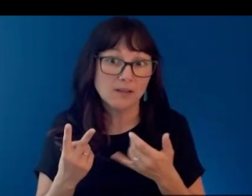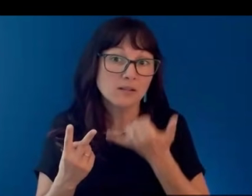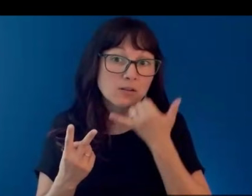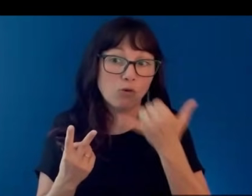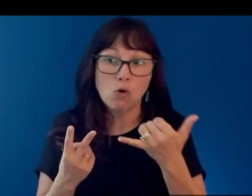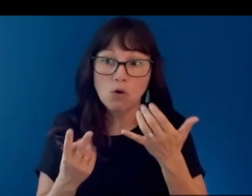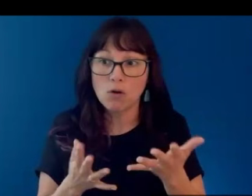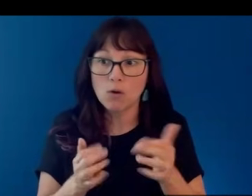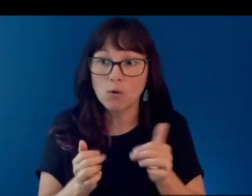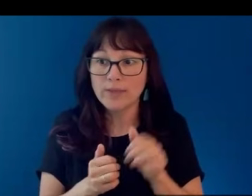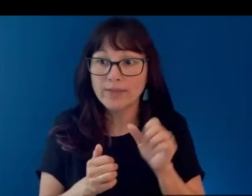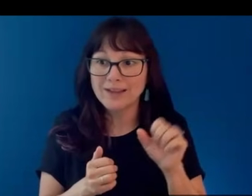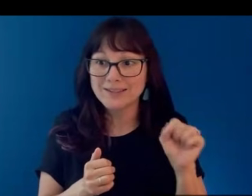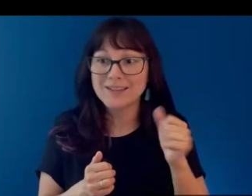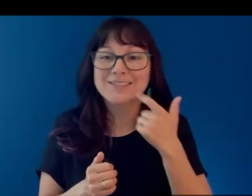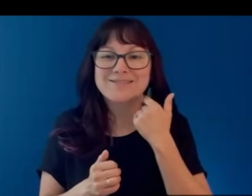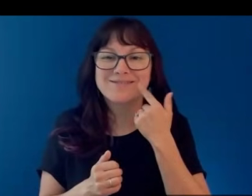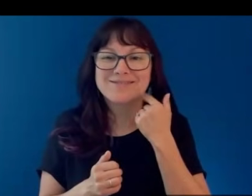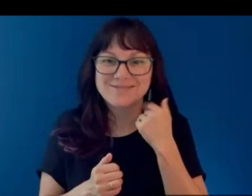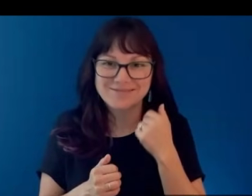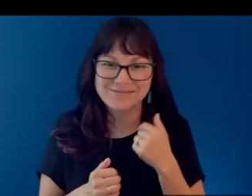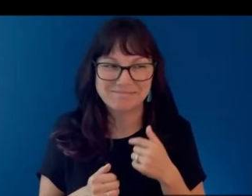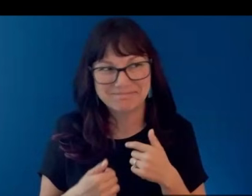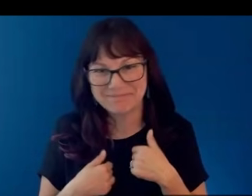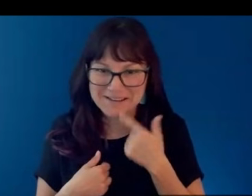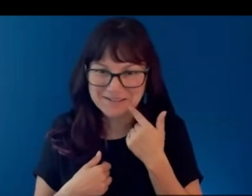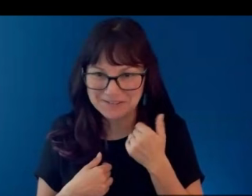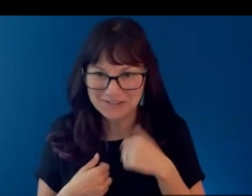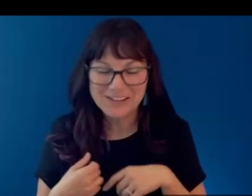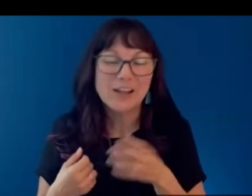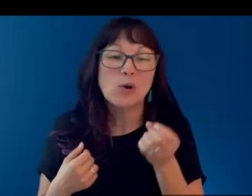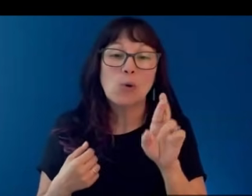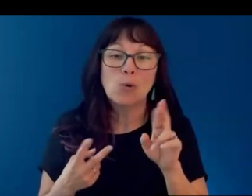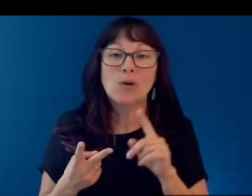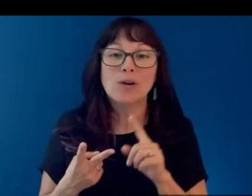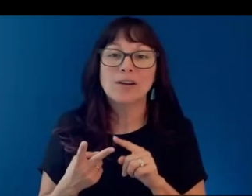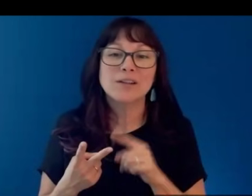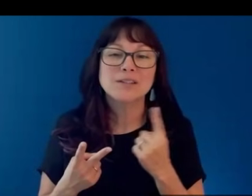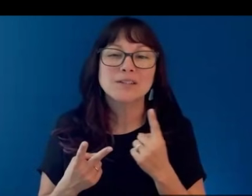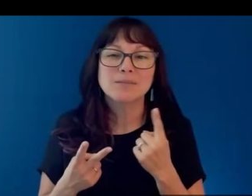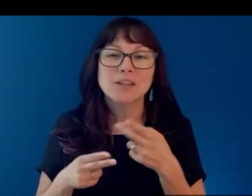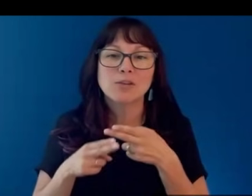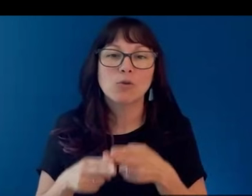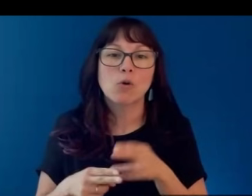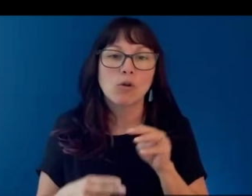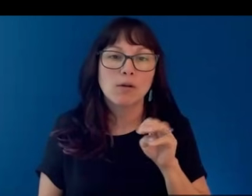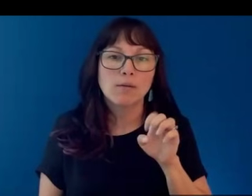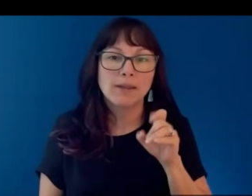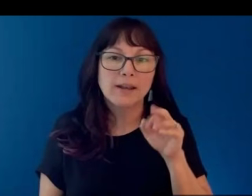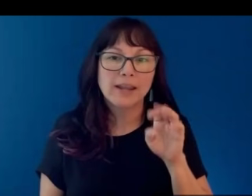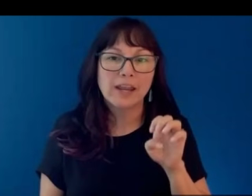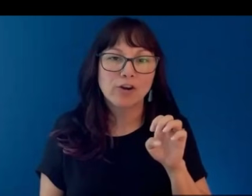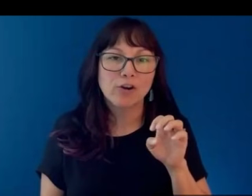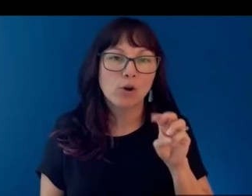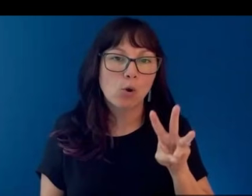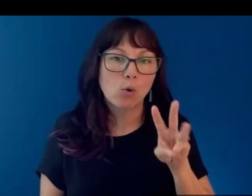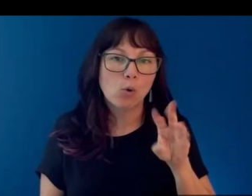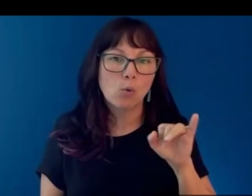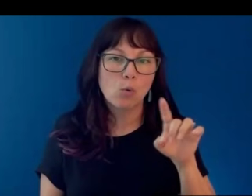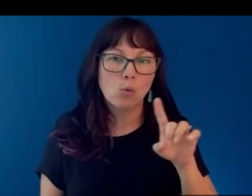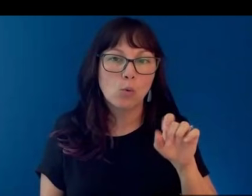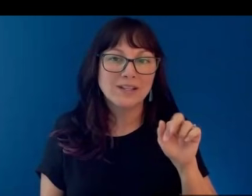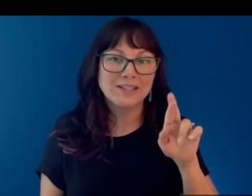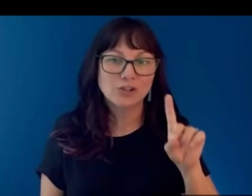Security. I chuckle. Or there's something called the Medicare Wizard.